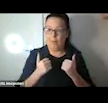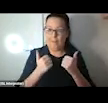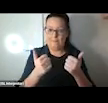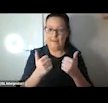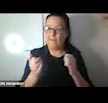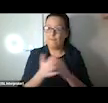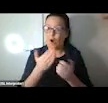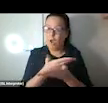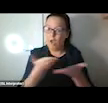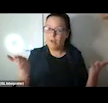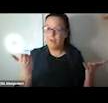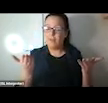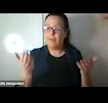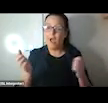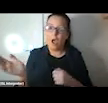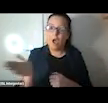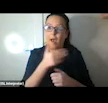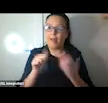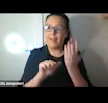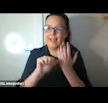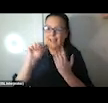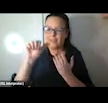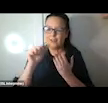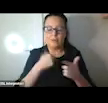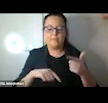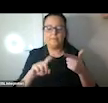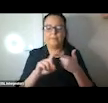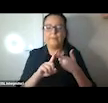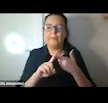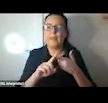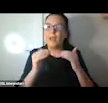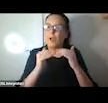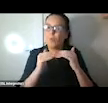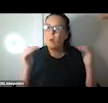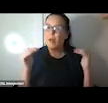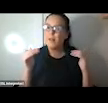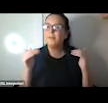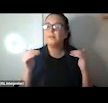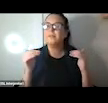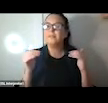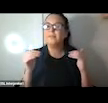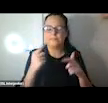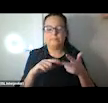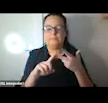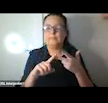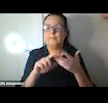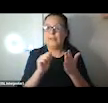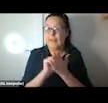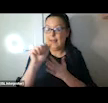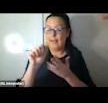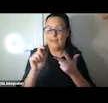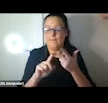ages. Goal 10, which is to reduce inequality. And goal 11, which is to make cities and